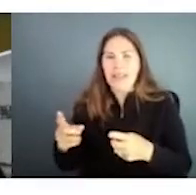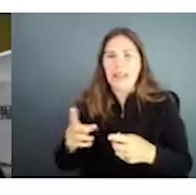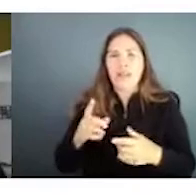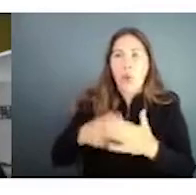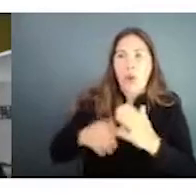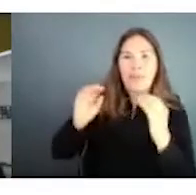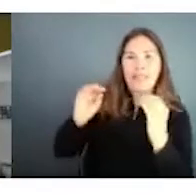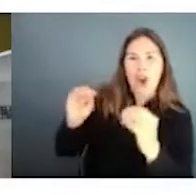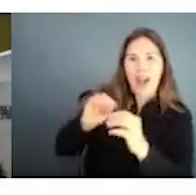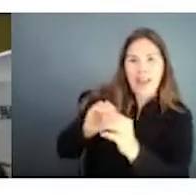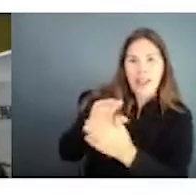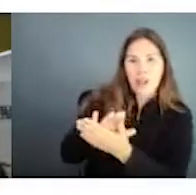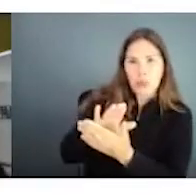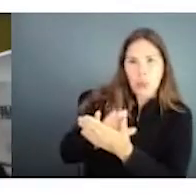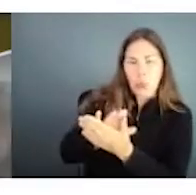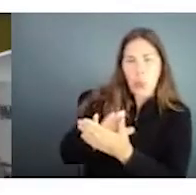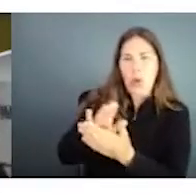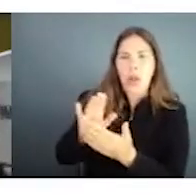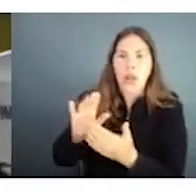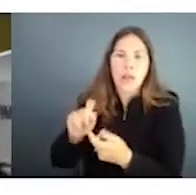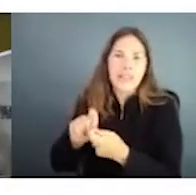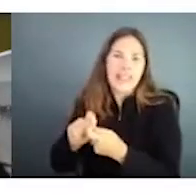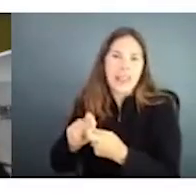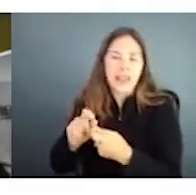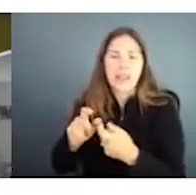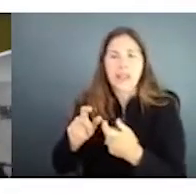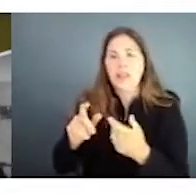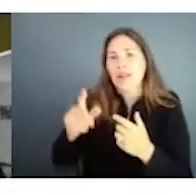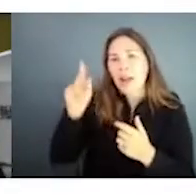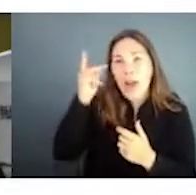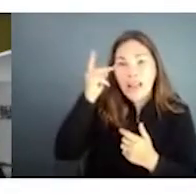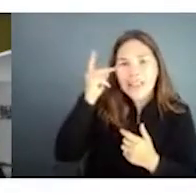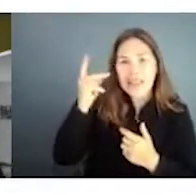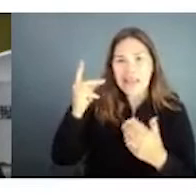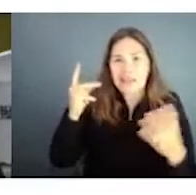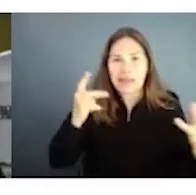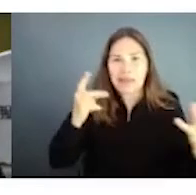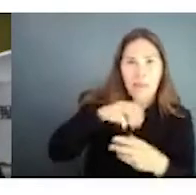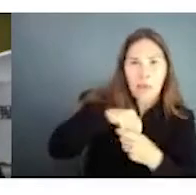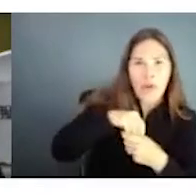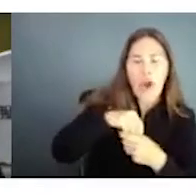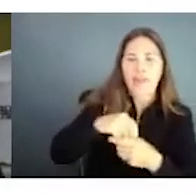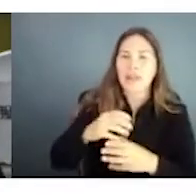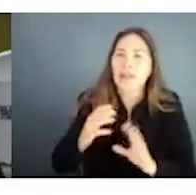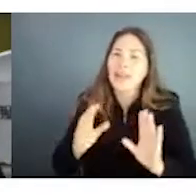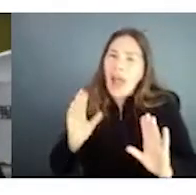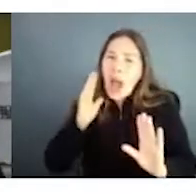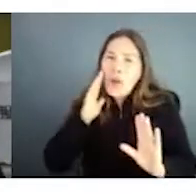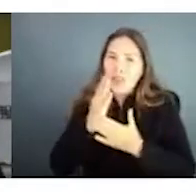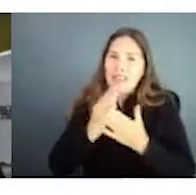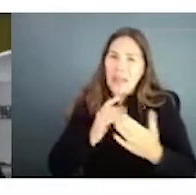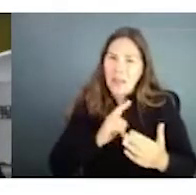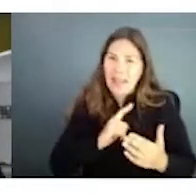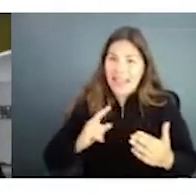and specifically sort of the politics that is creeping in. And I know that I think there is some legislation